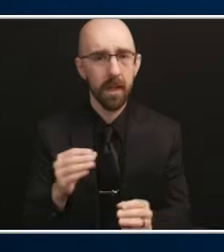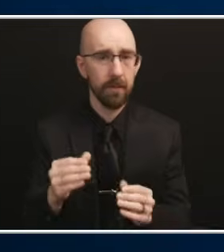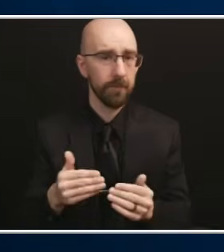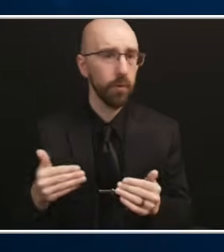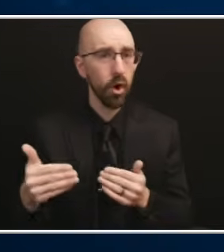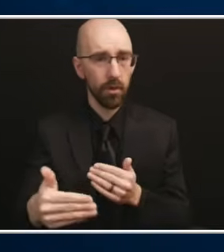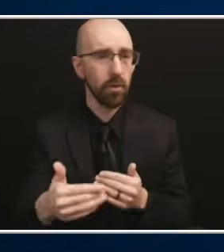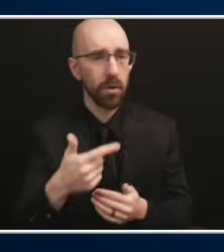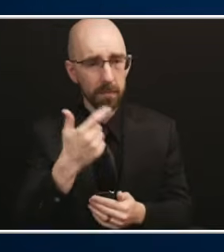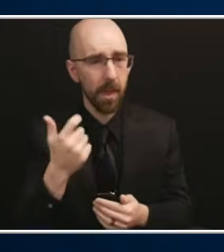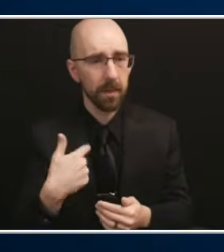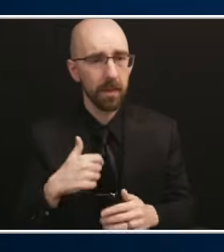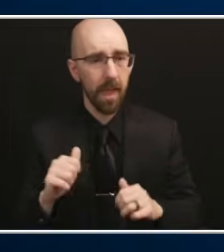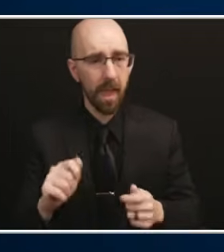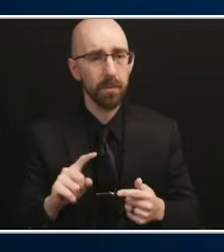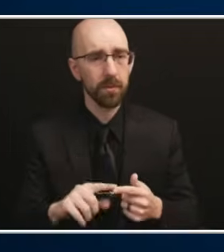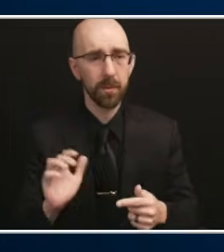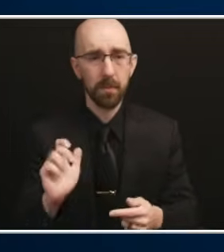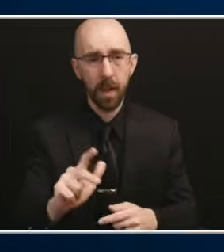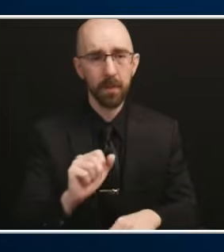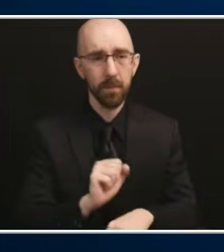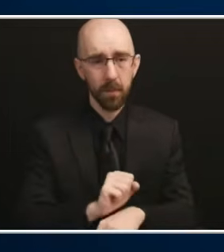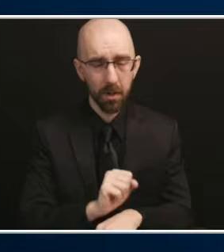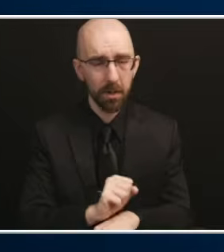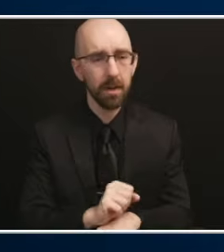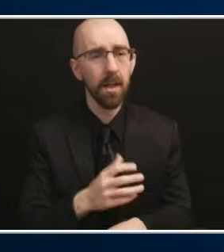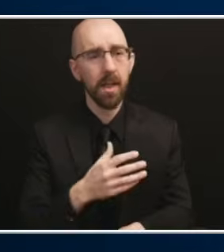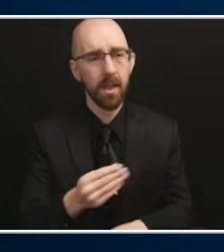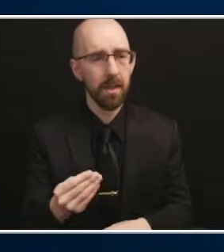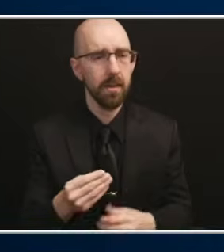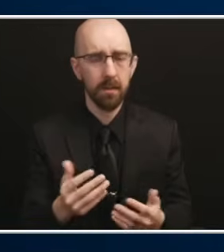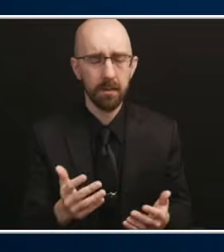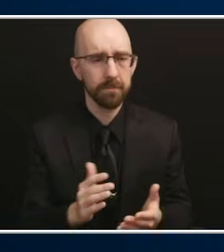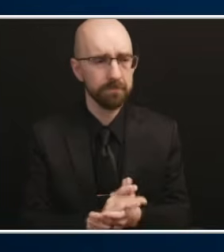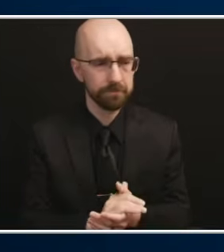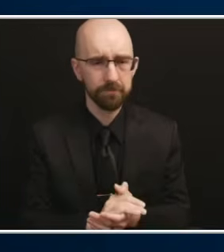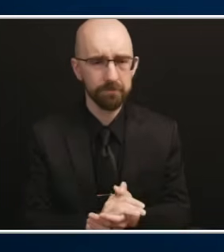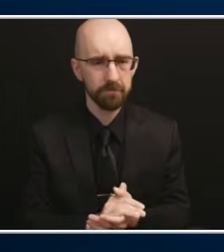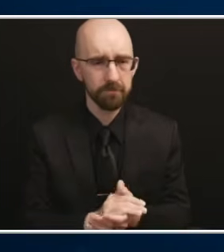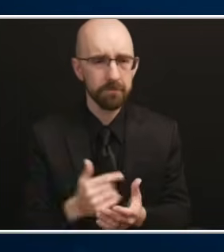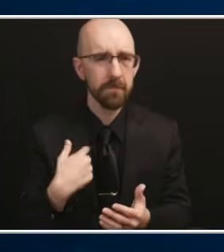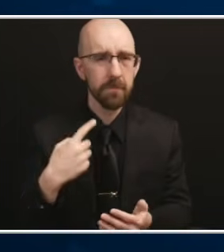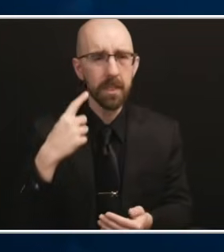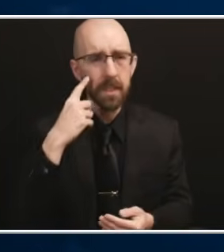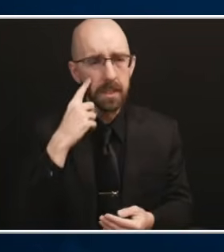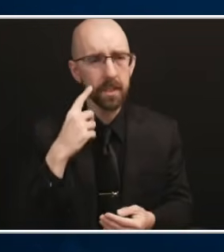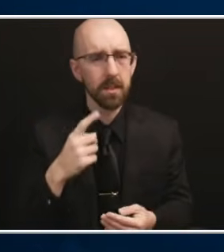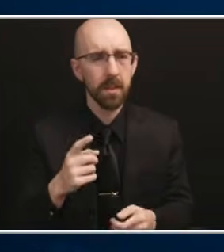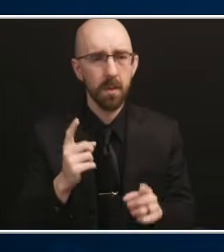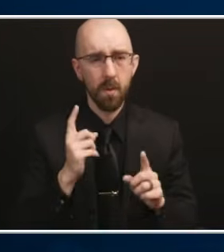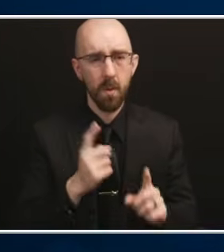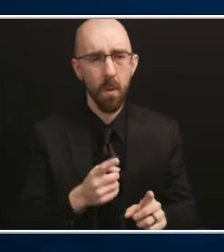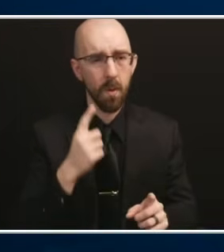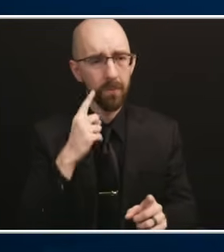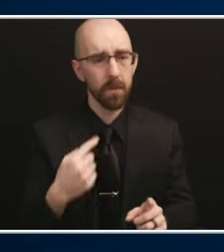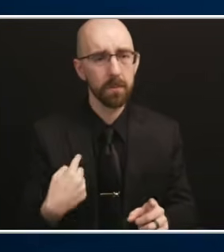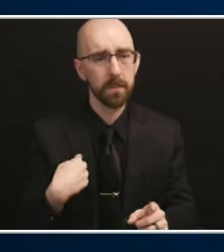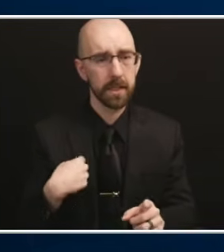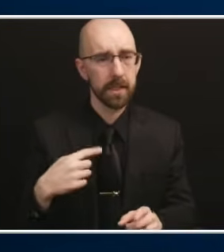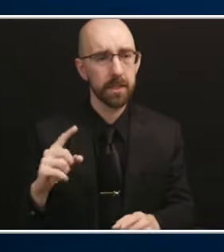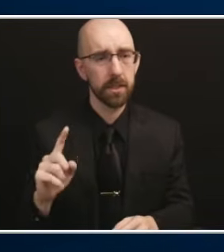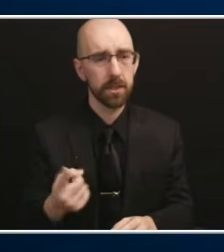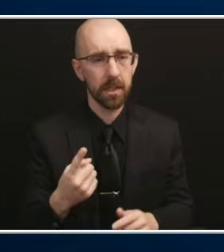I was able to get back to work. And but I think the goal for me is to just be able